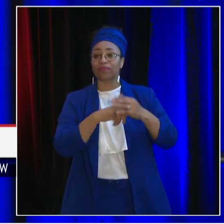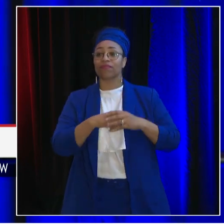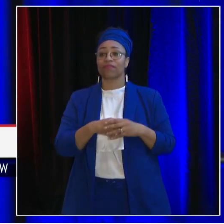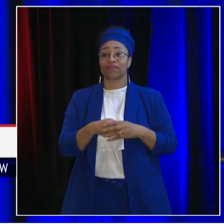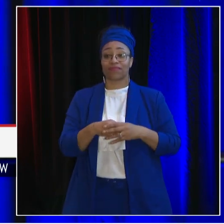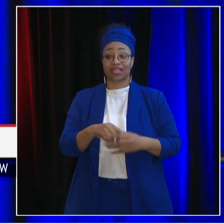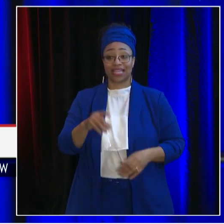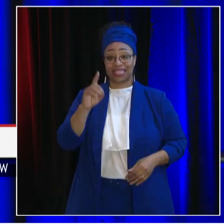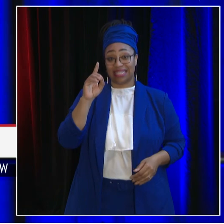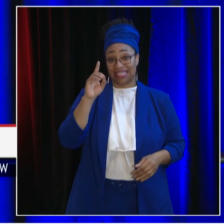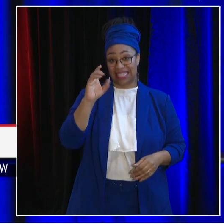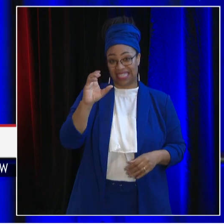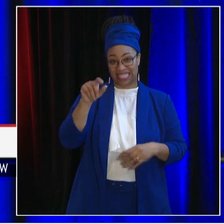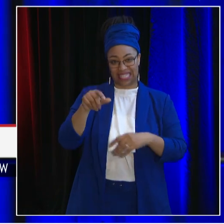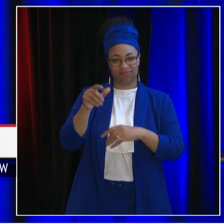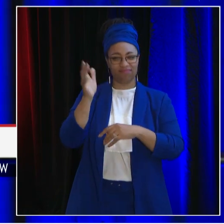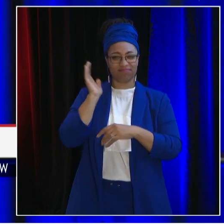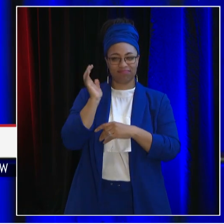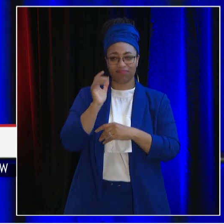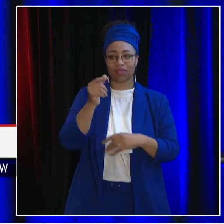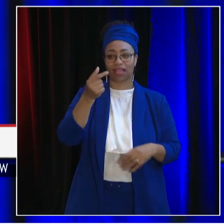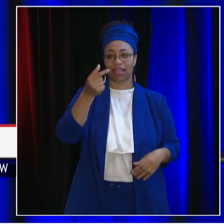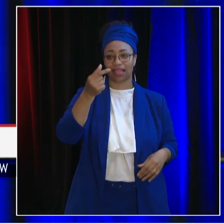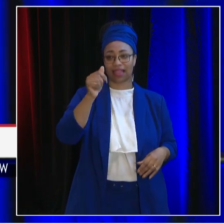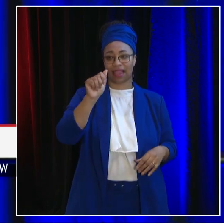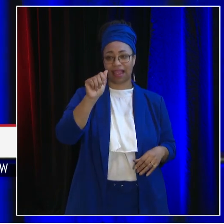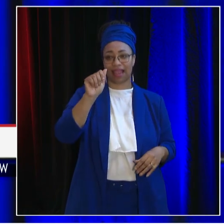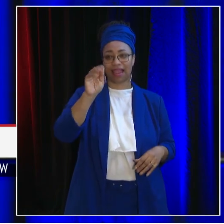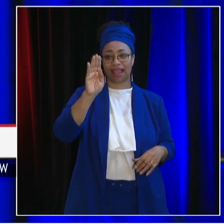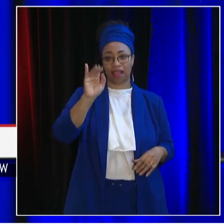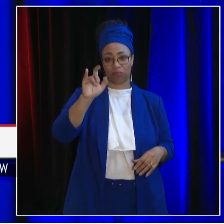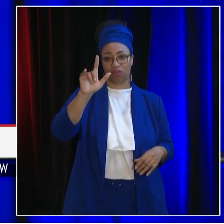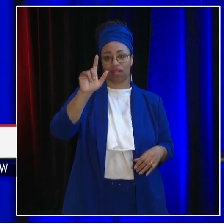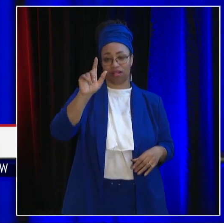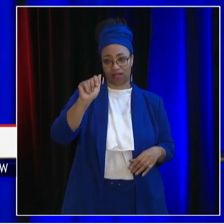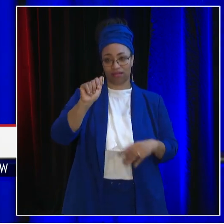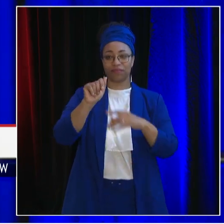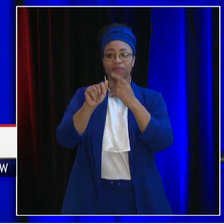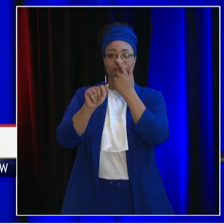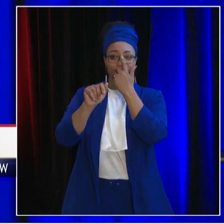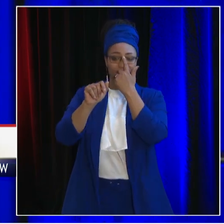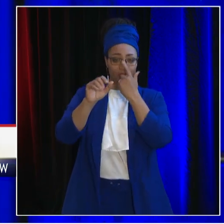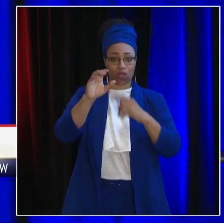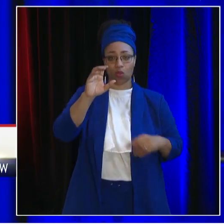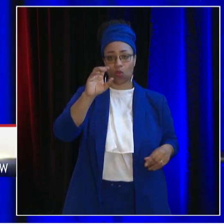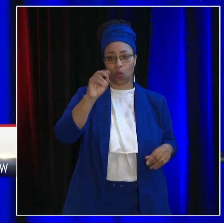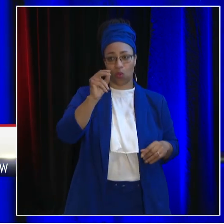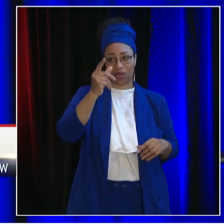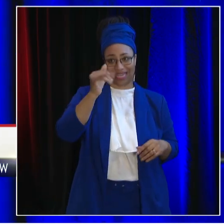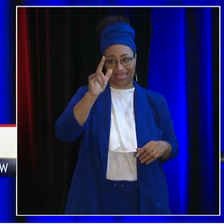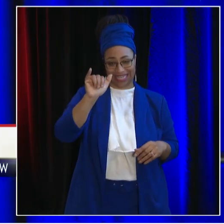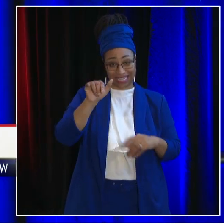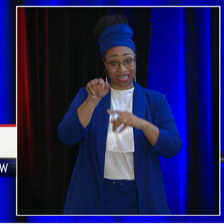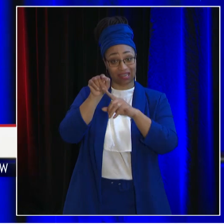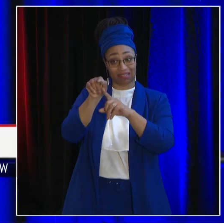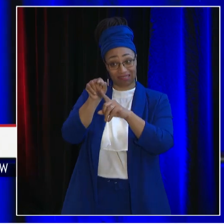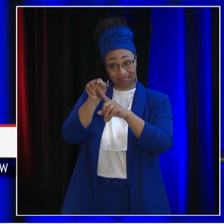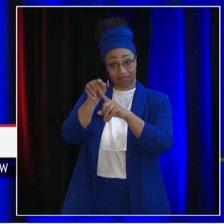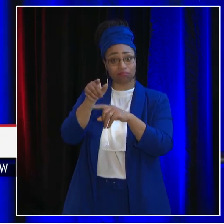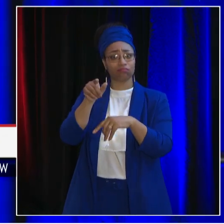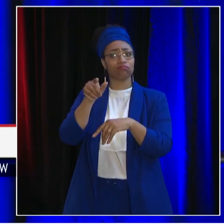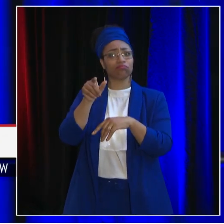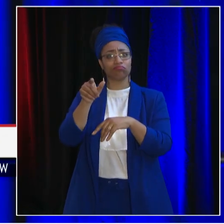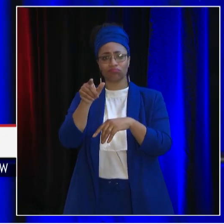Compensated Emancipation Act, Coakley, a free black entrepreneur, had been able to